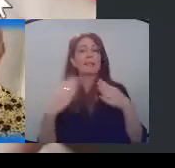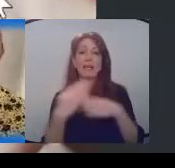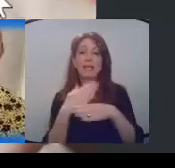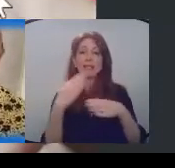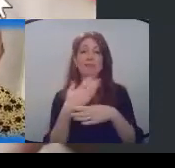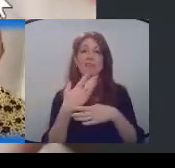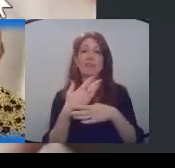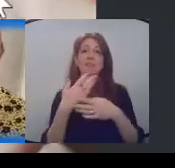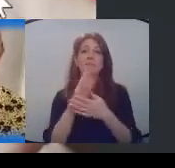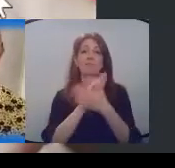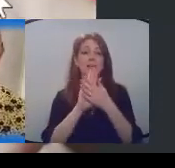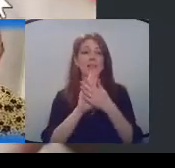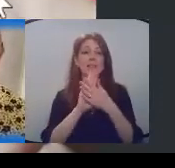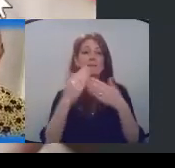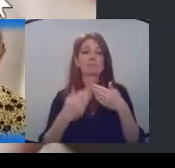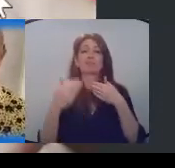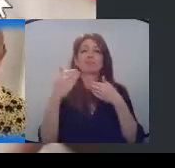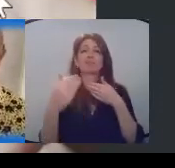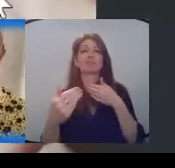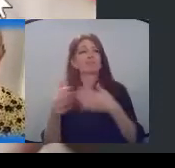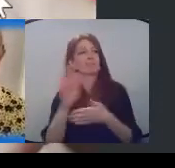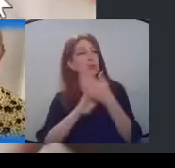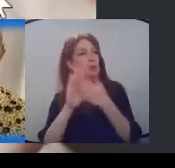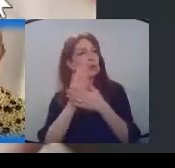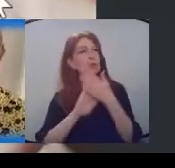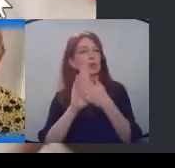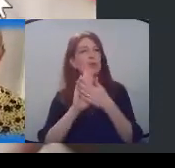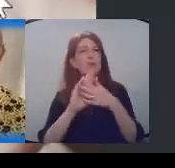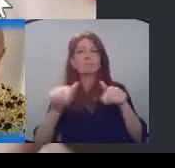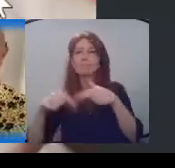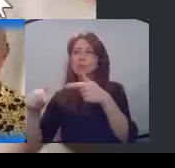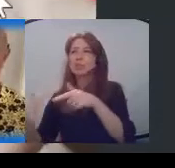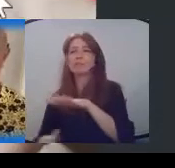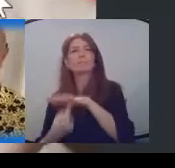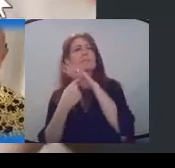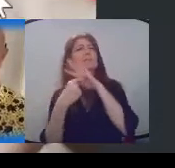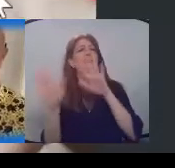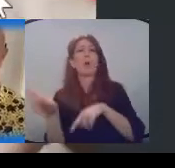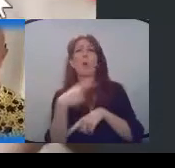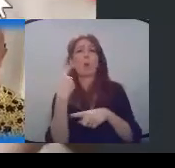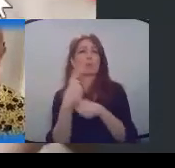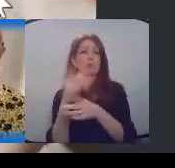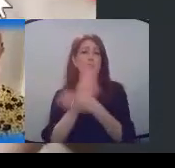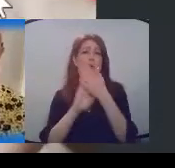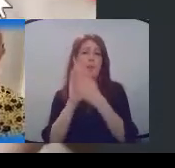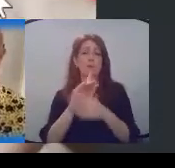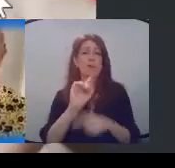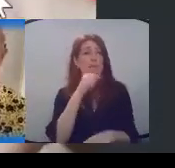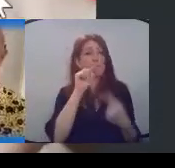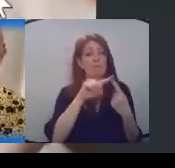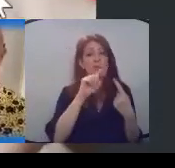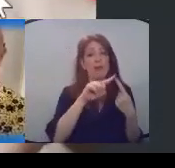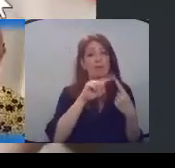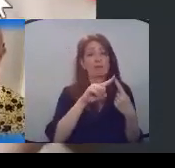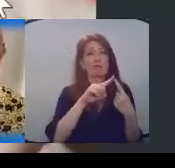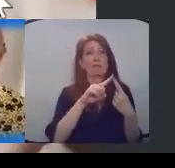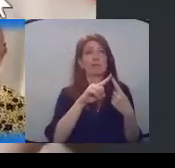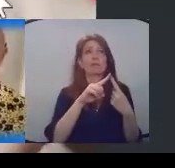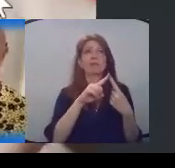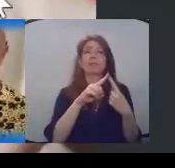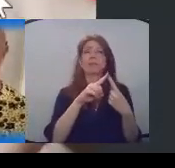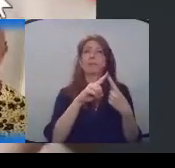removing all the pain points and solving these very key challenges that everyone is talking about, which is the first one, to take the pain out of